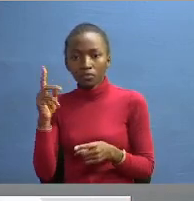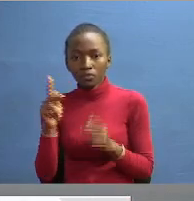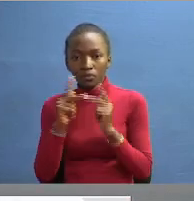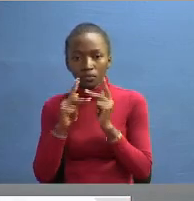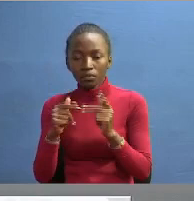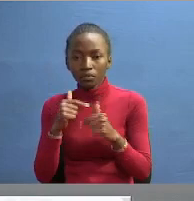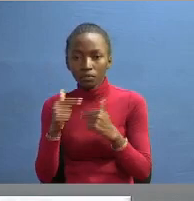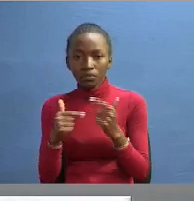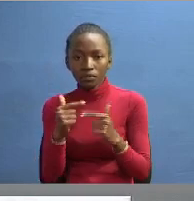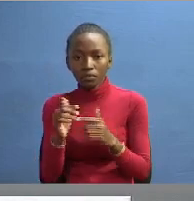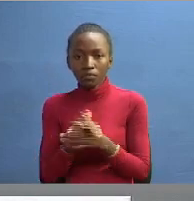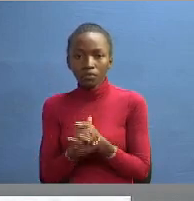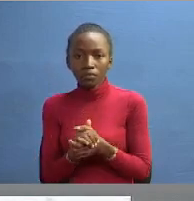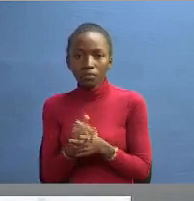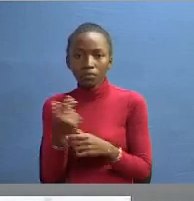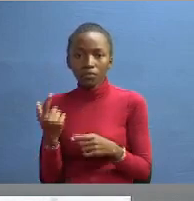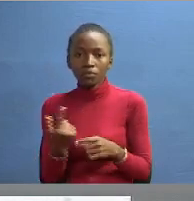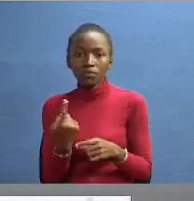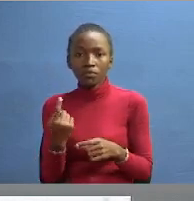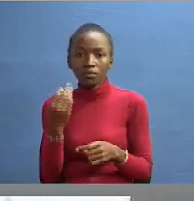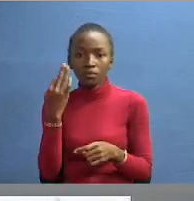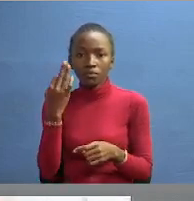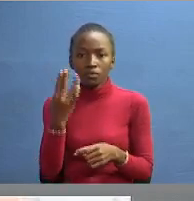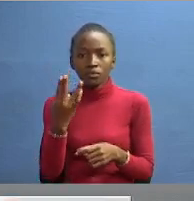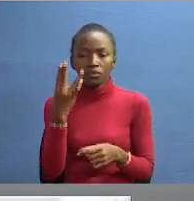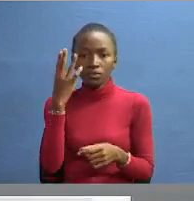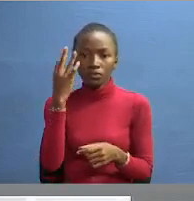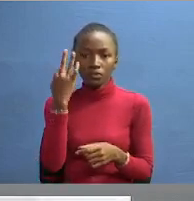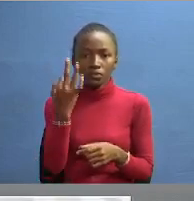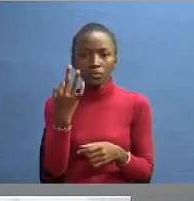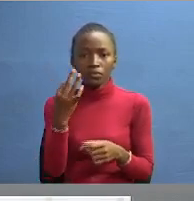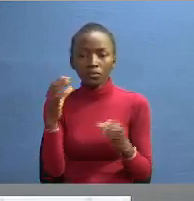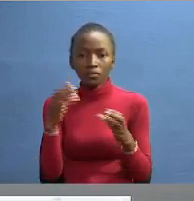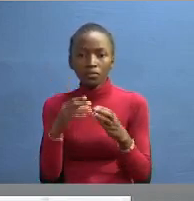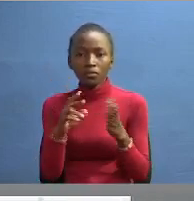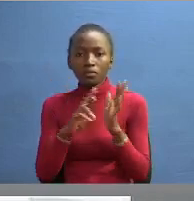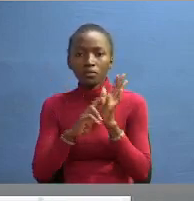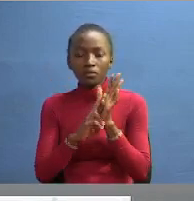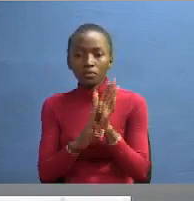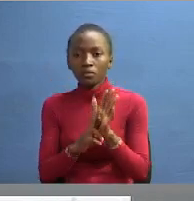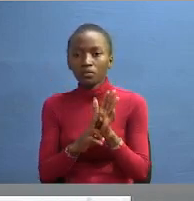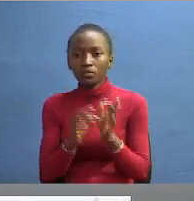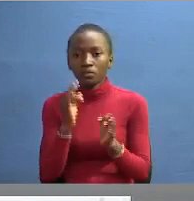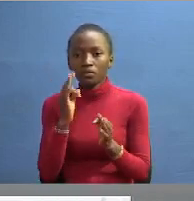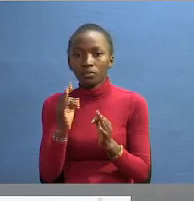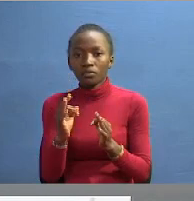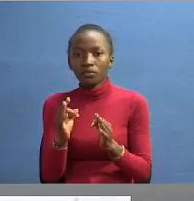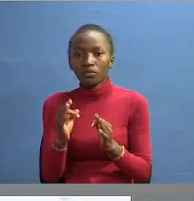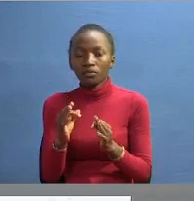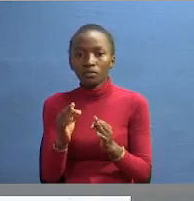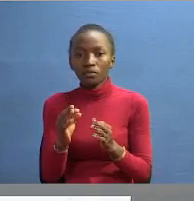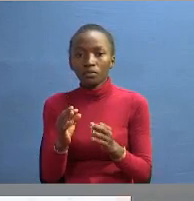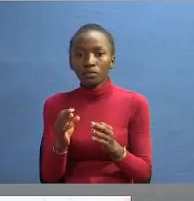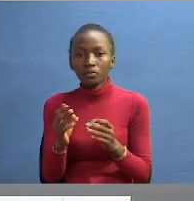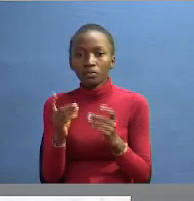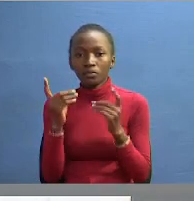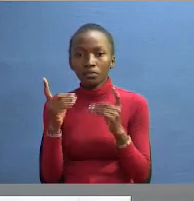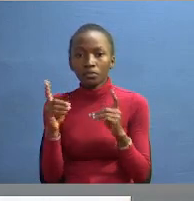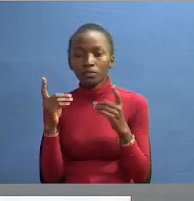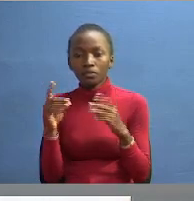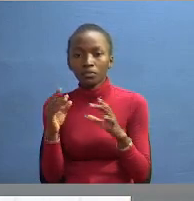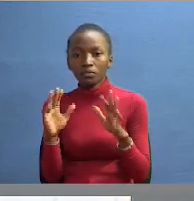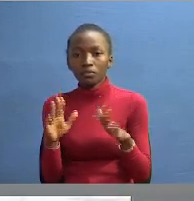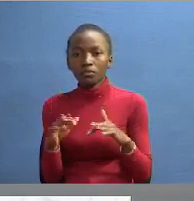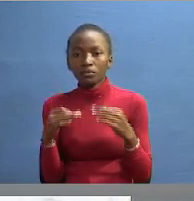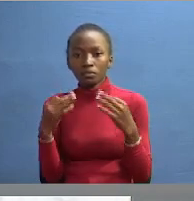represented here. Only 53 groups were represented. And on the other side, he said that if diplomacy fails, that's where we would see